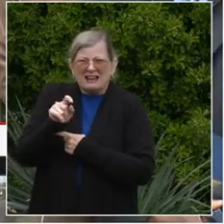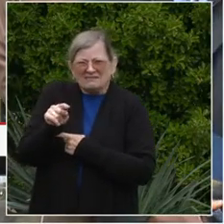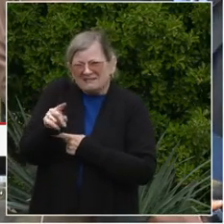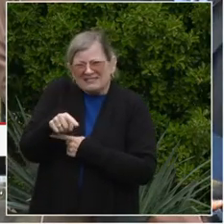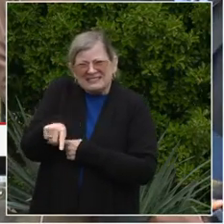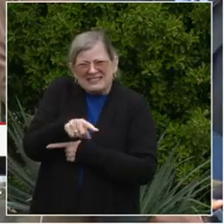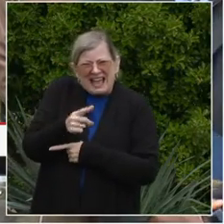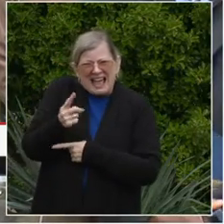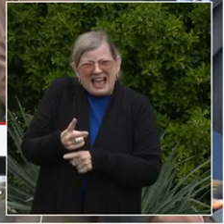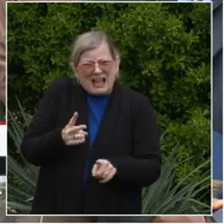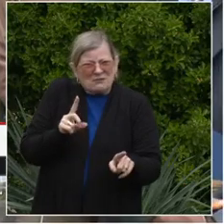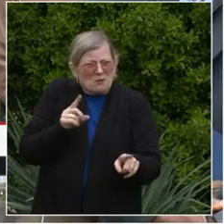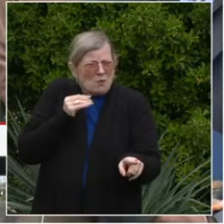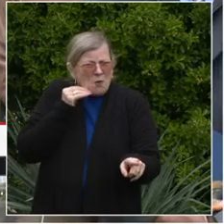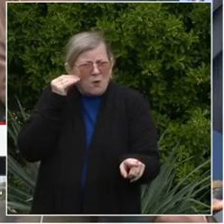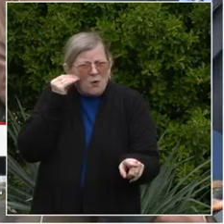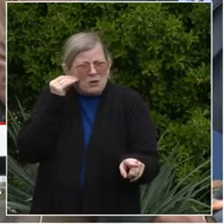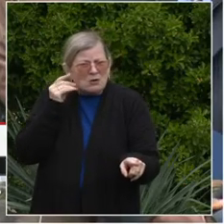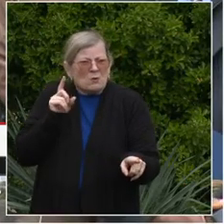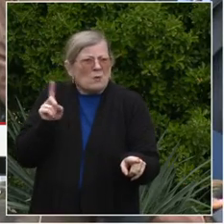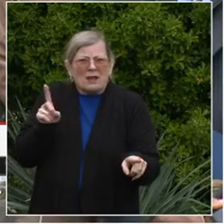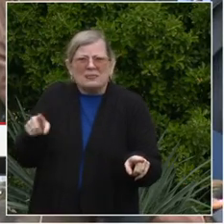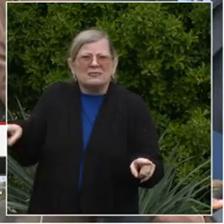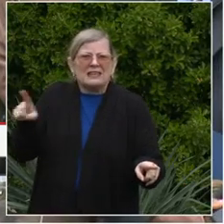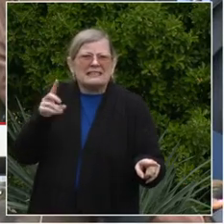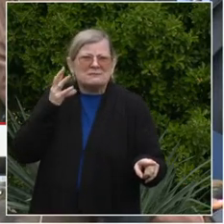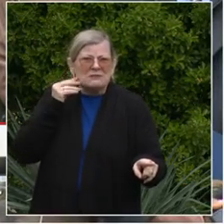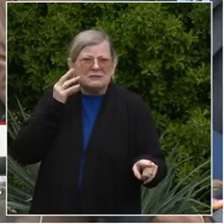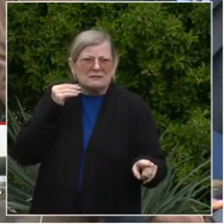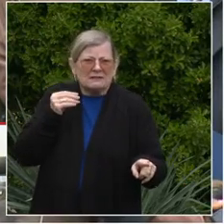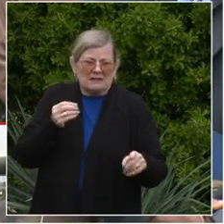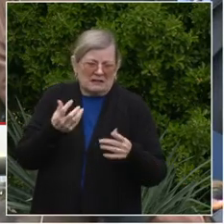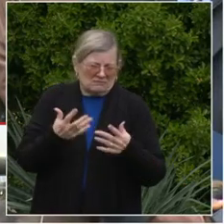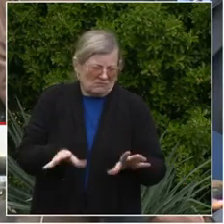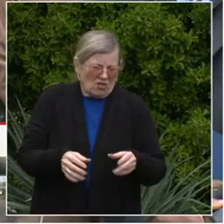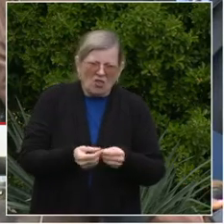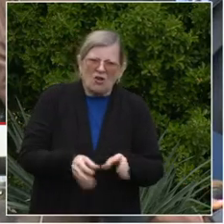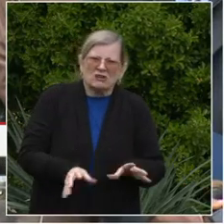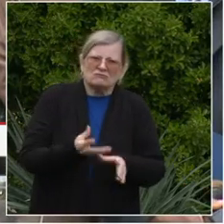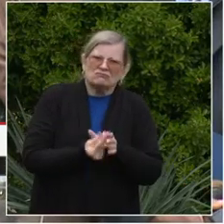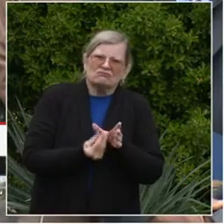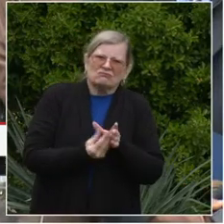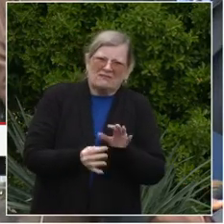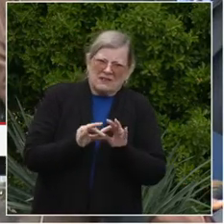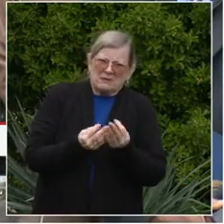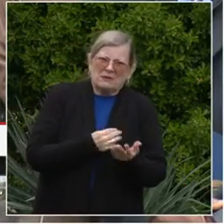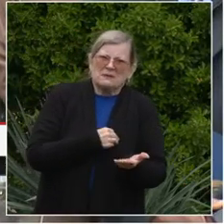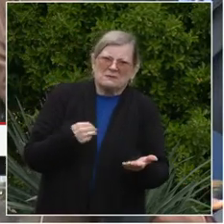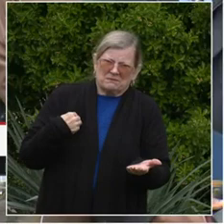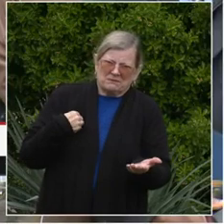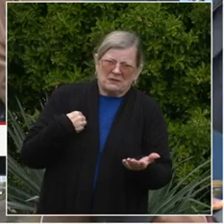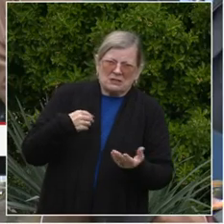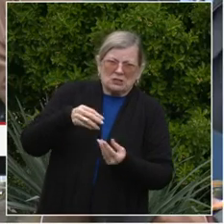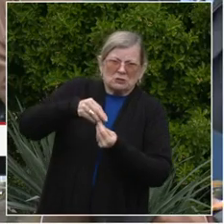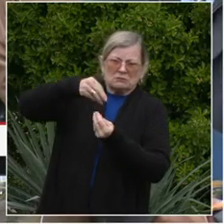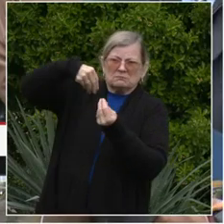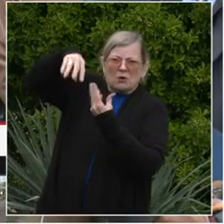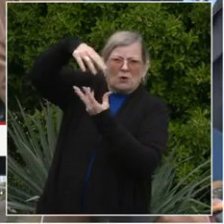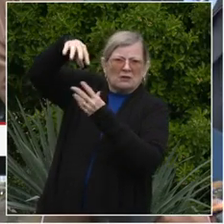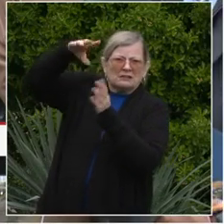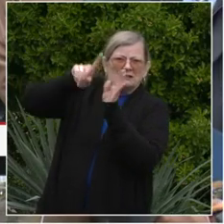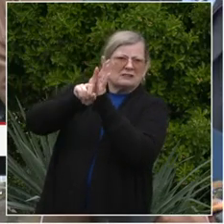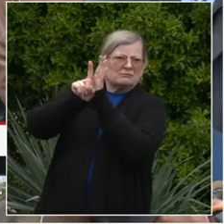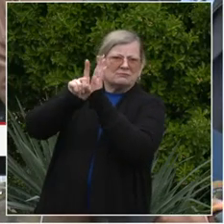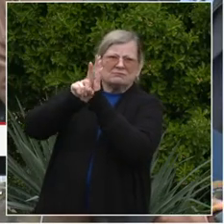experienced a loss of life had a working smoke alarm present. Our thoughts remain with the